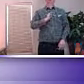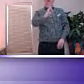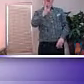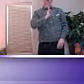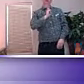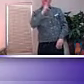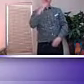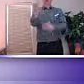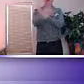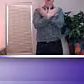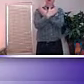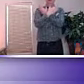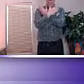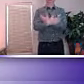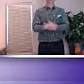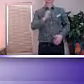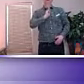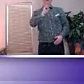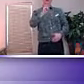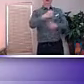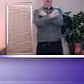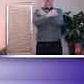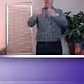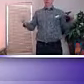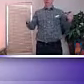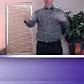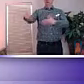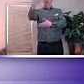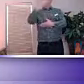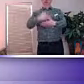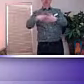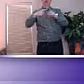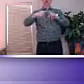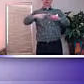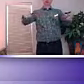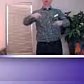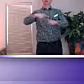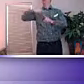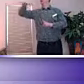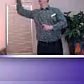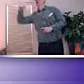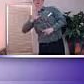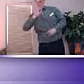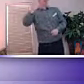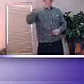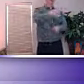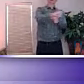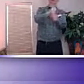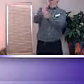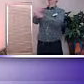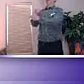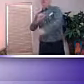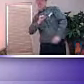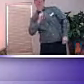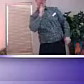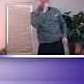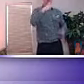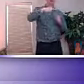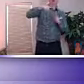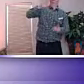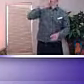I am loved. I relax into that infinite that created me to